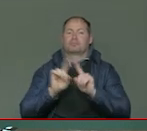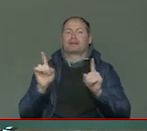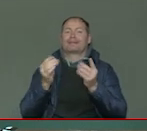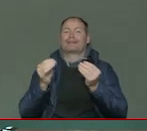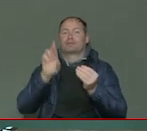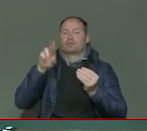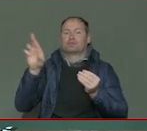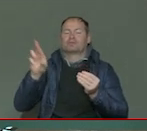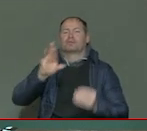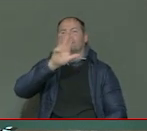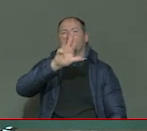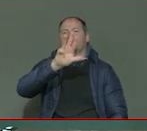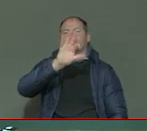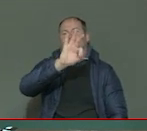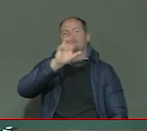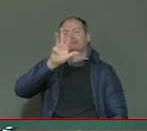is